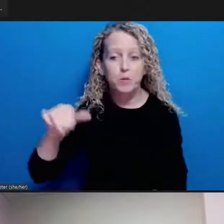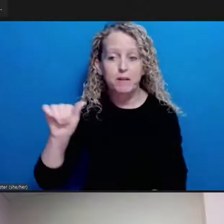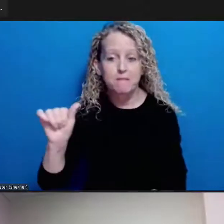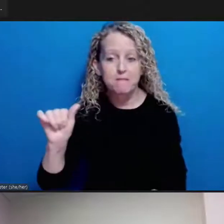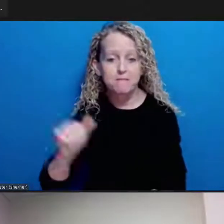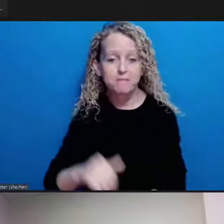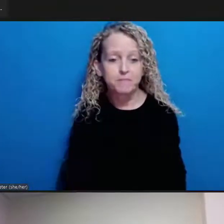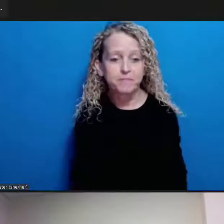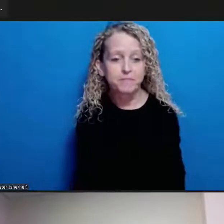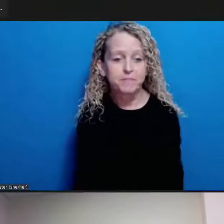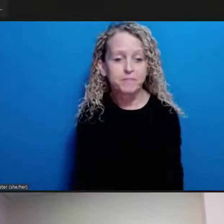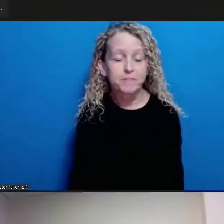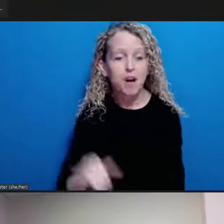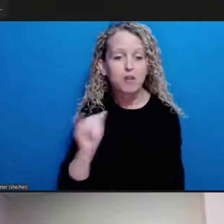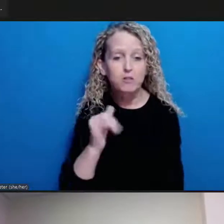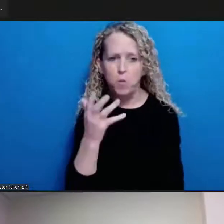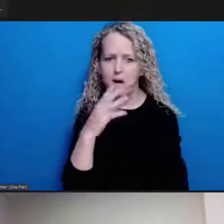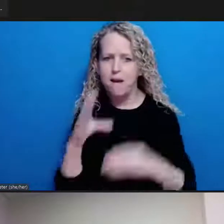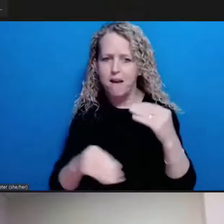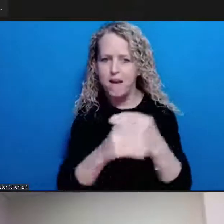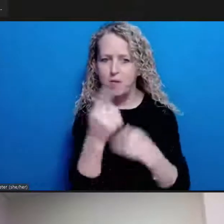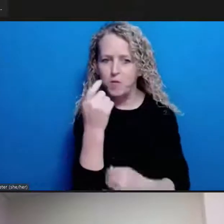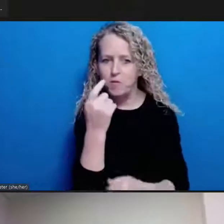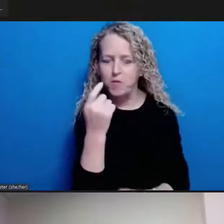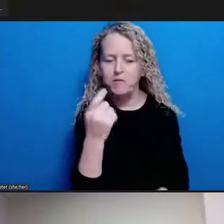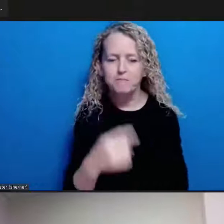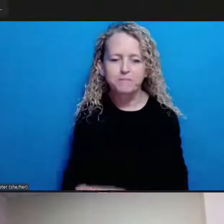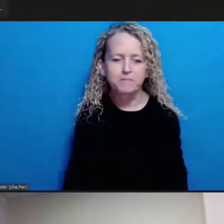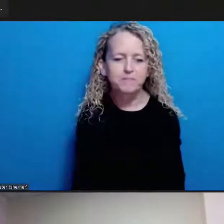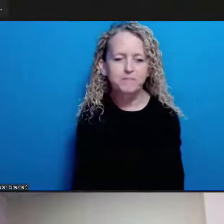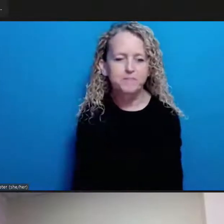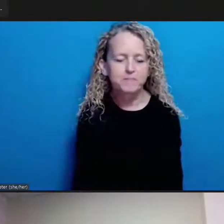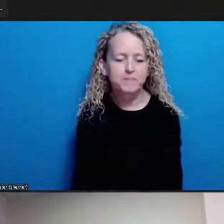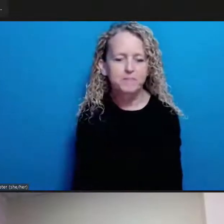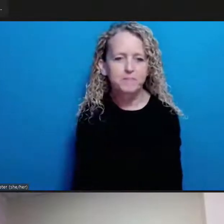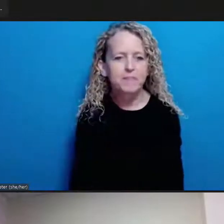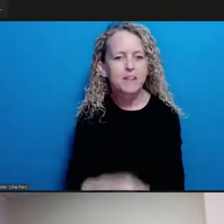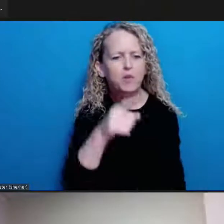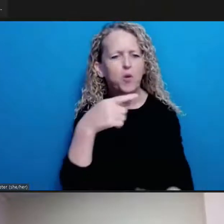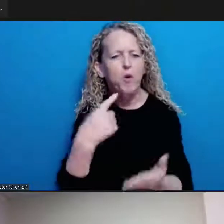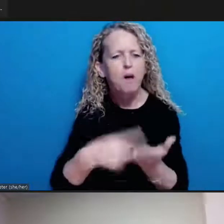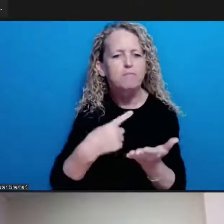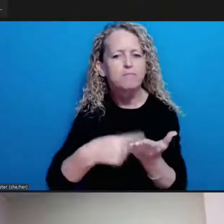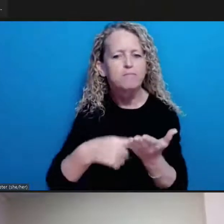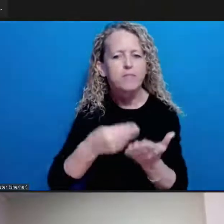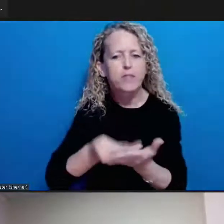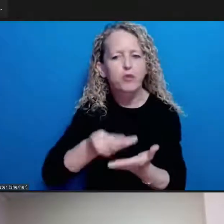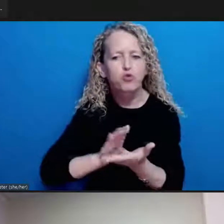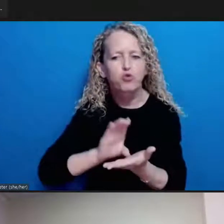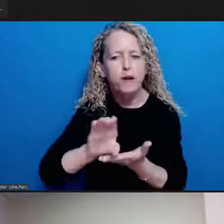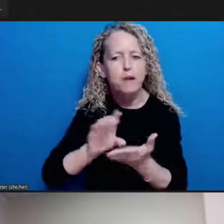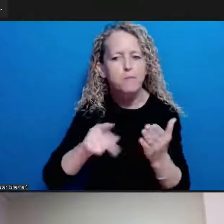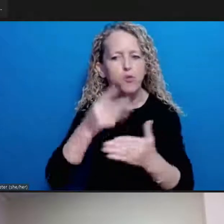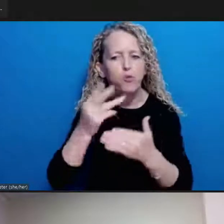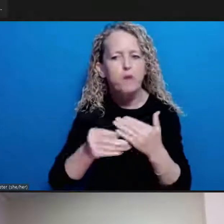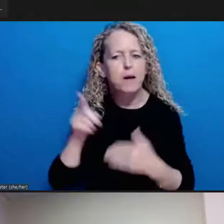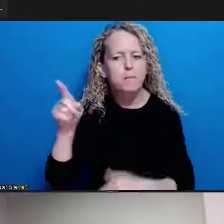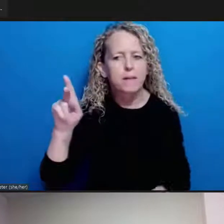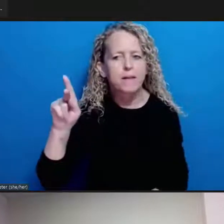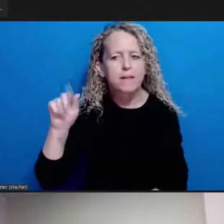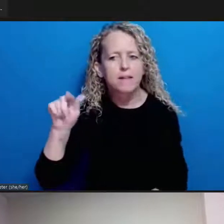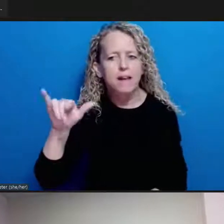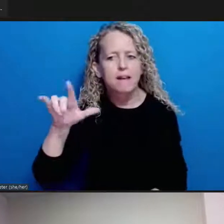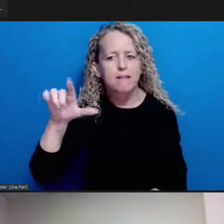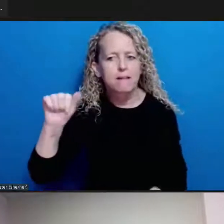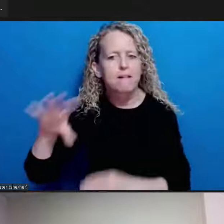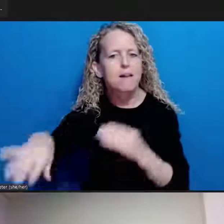say, Jessica, one more thing, I guess, and that is you also talked about the grant programs, and Kayla put a link up for that. So